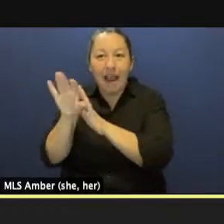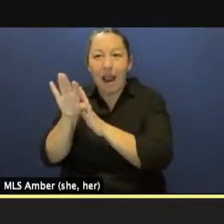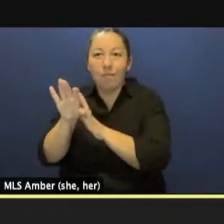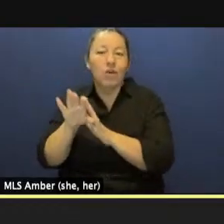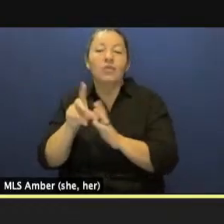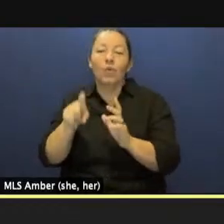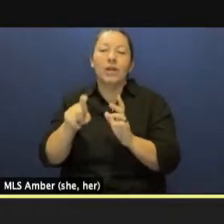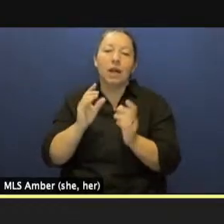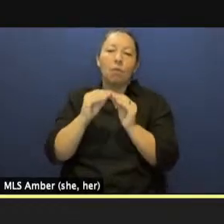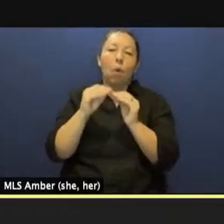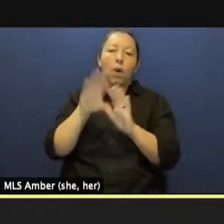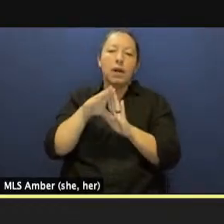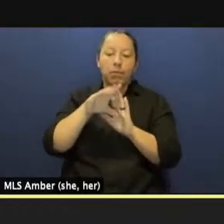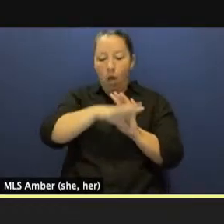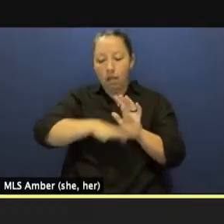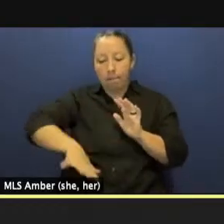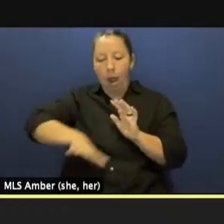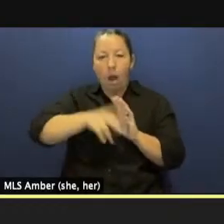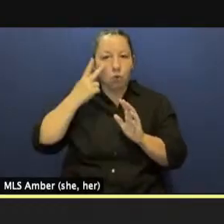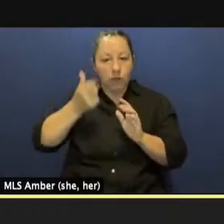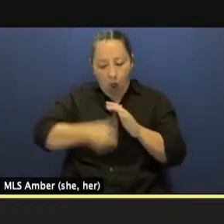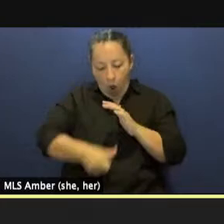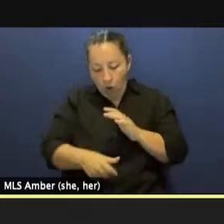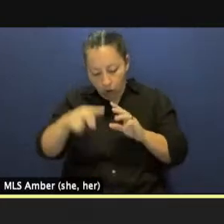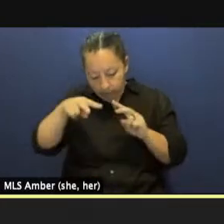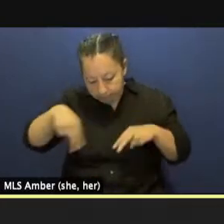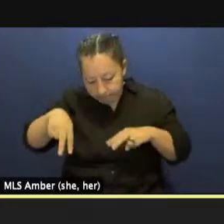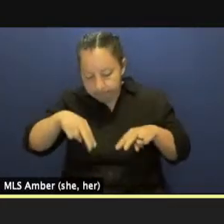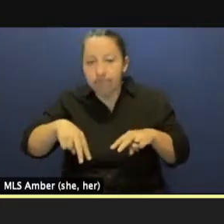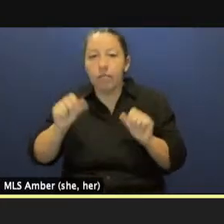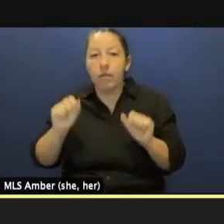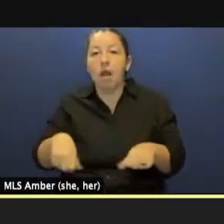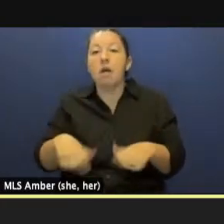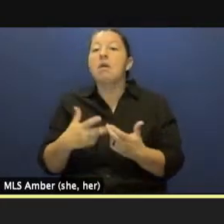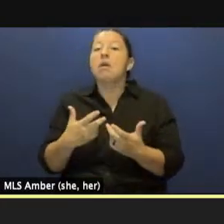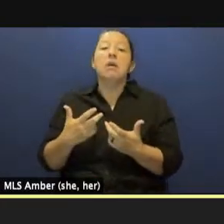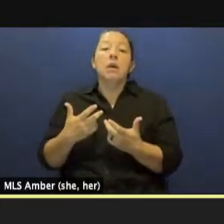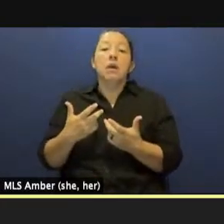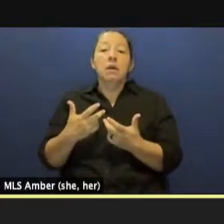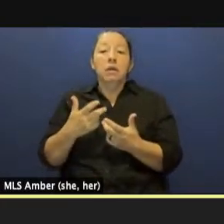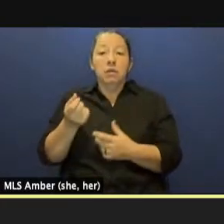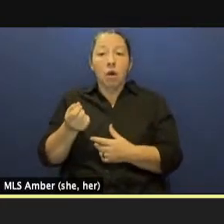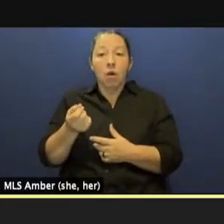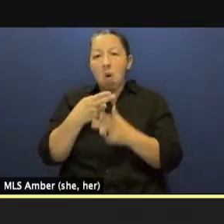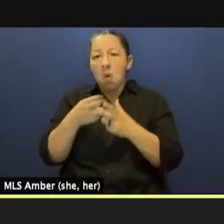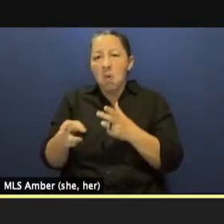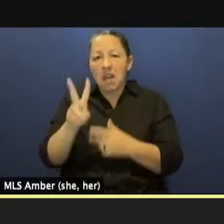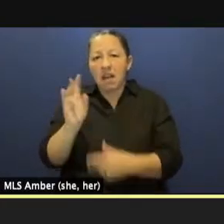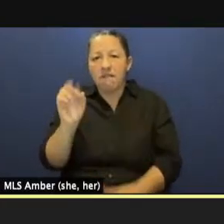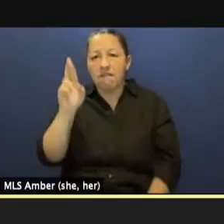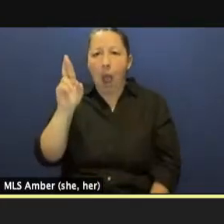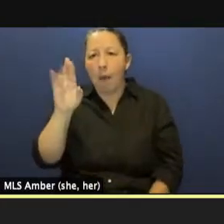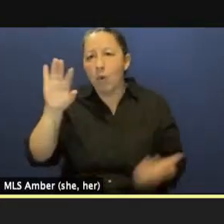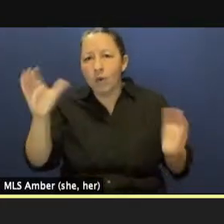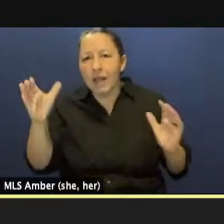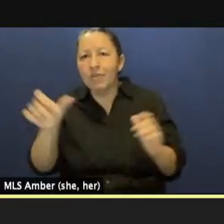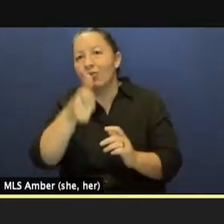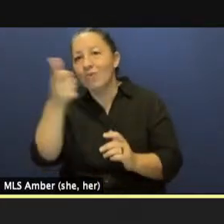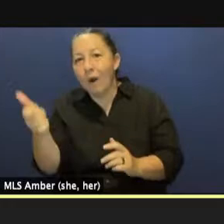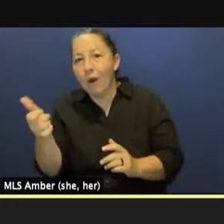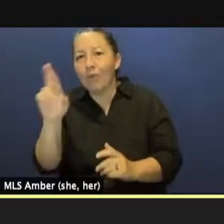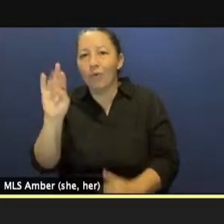below. Quick overview of Viper in relation to other notable roving robotic